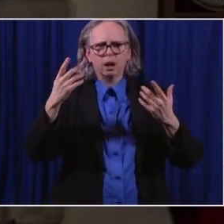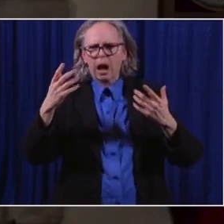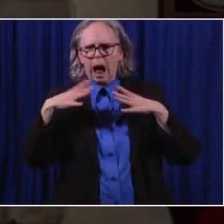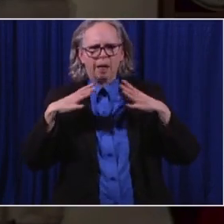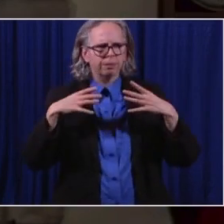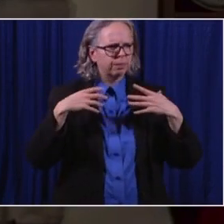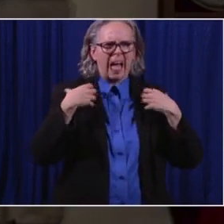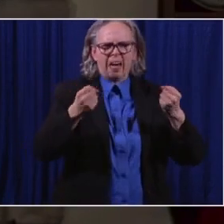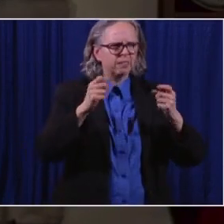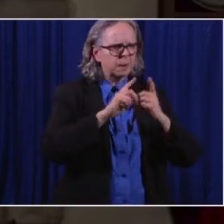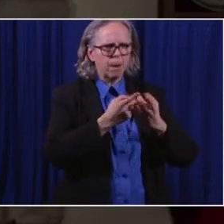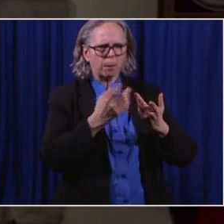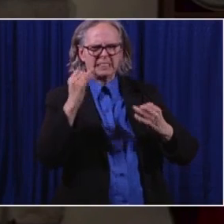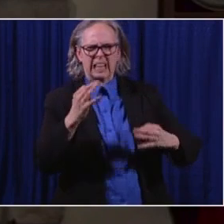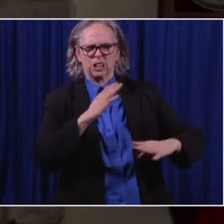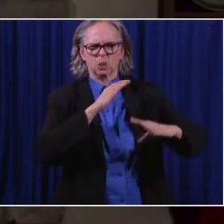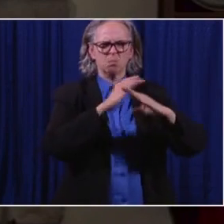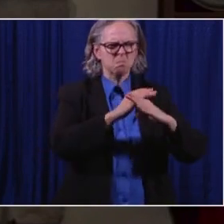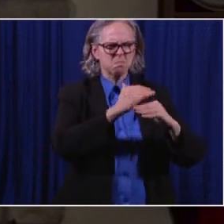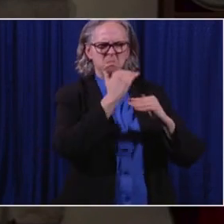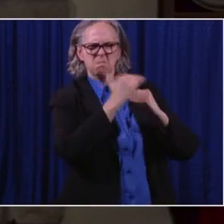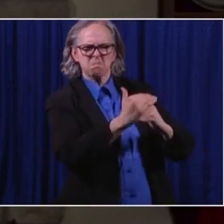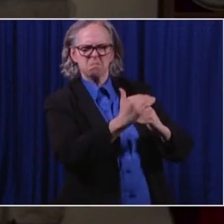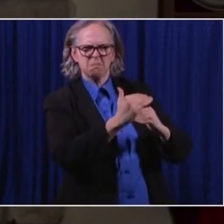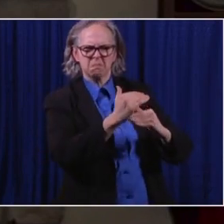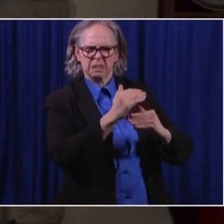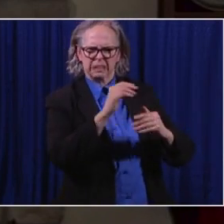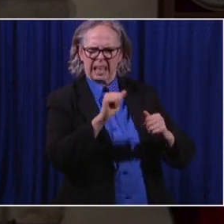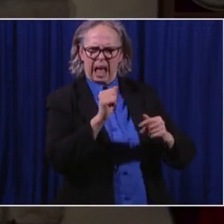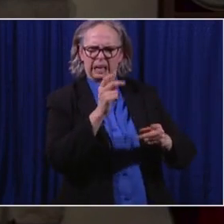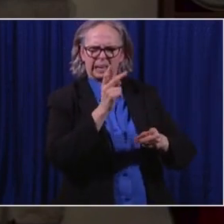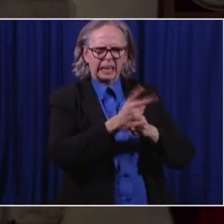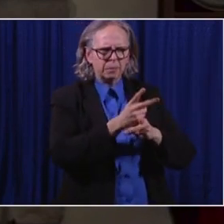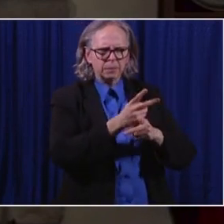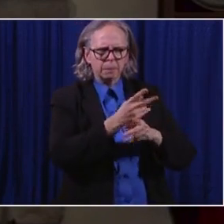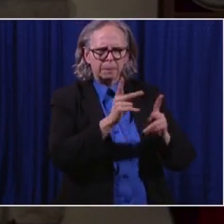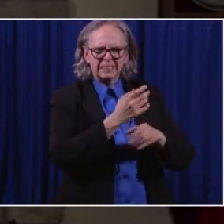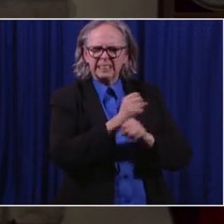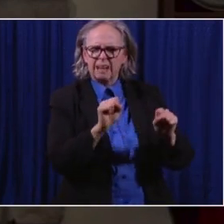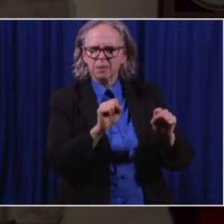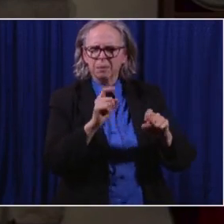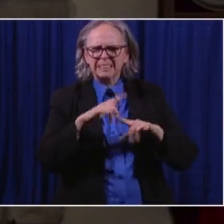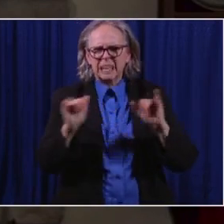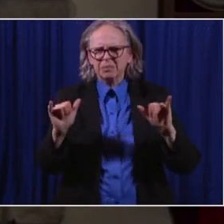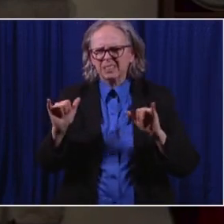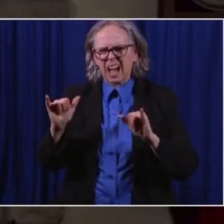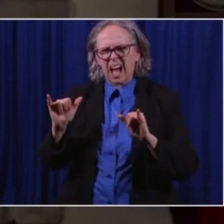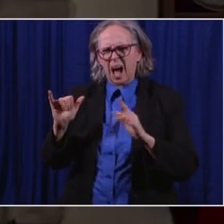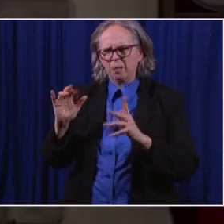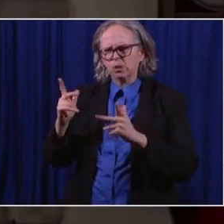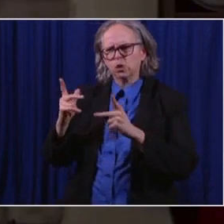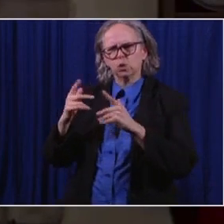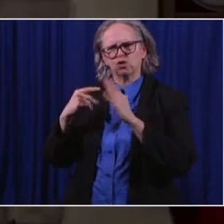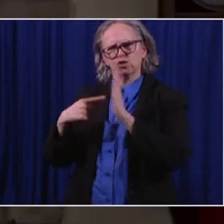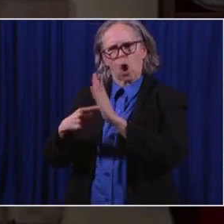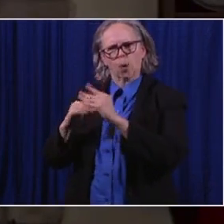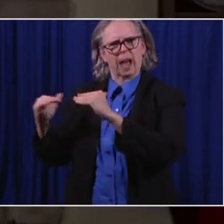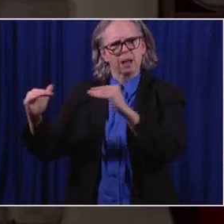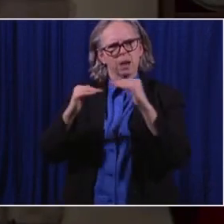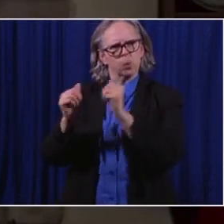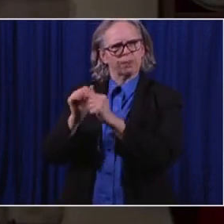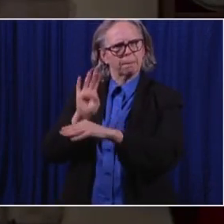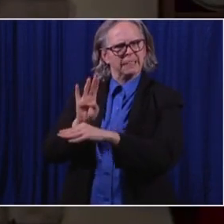that inequity. And so that was certainly one of the things that we talked about. And beyond that,